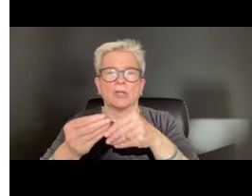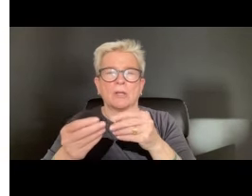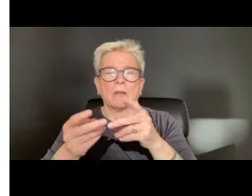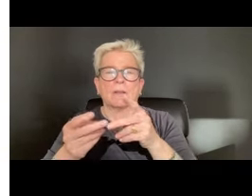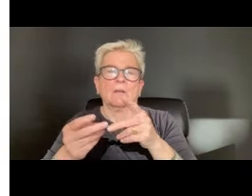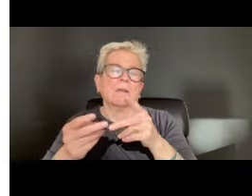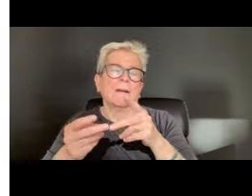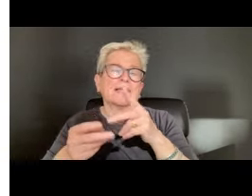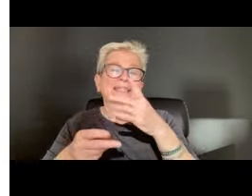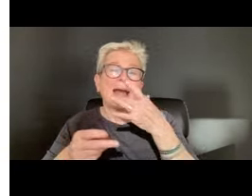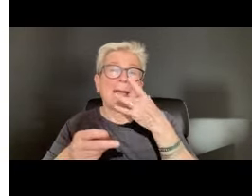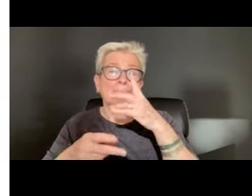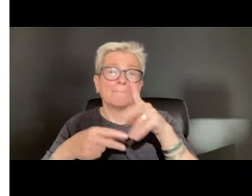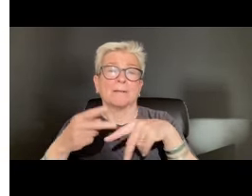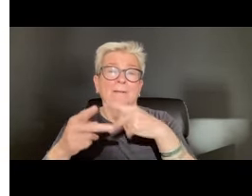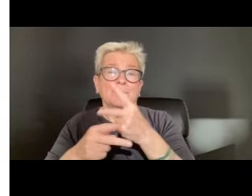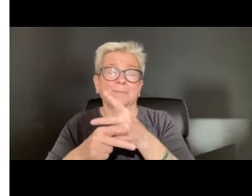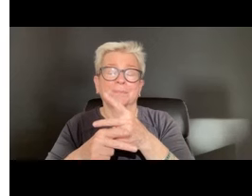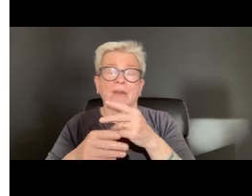Great. There's another question about